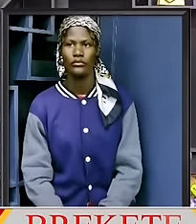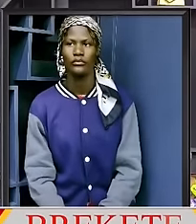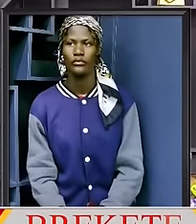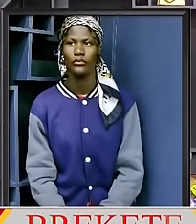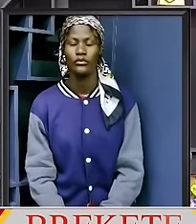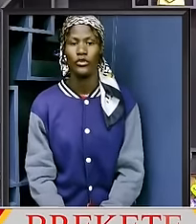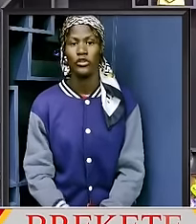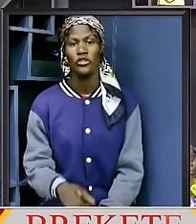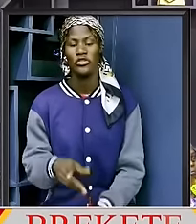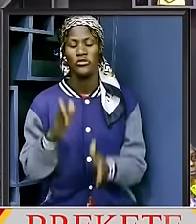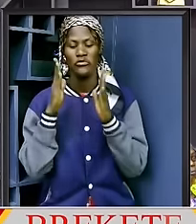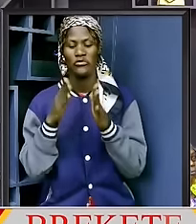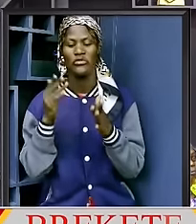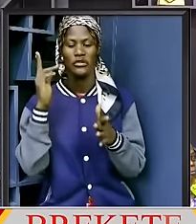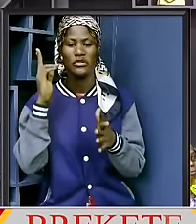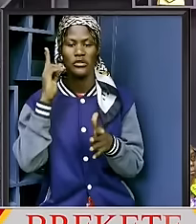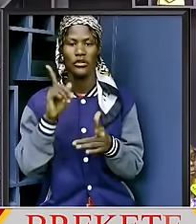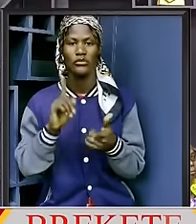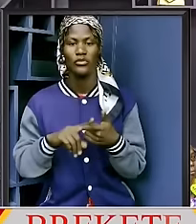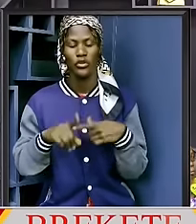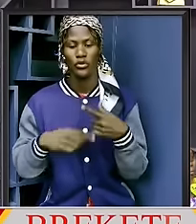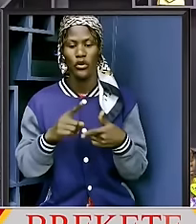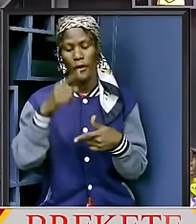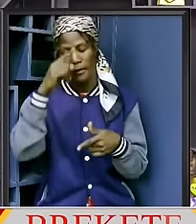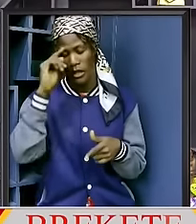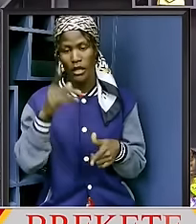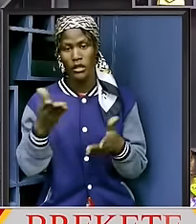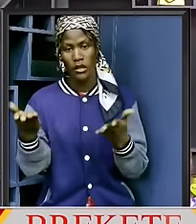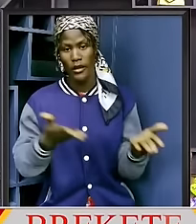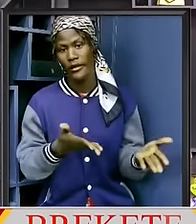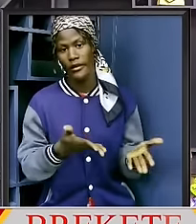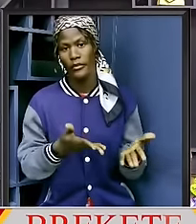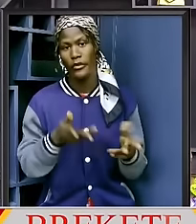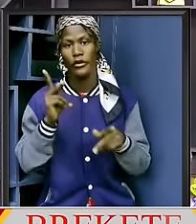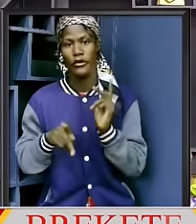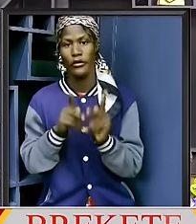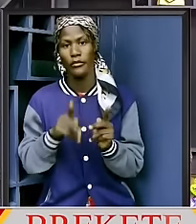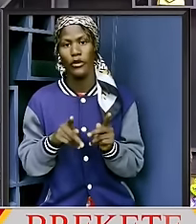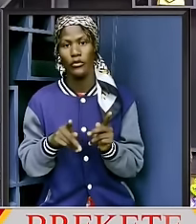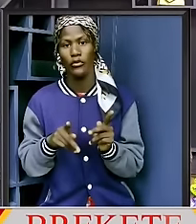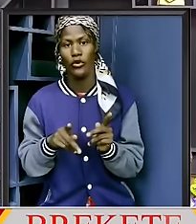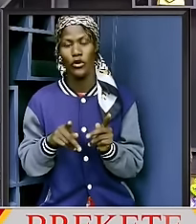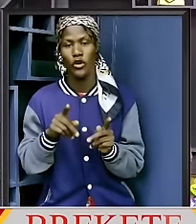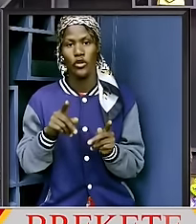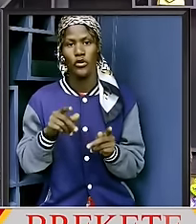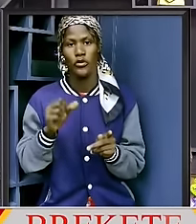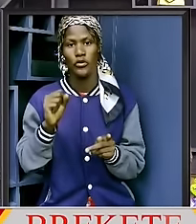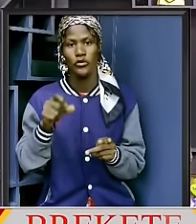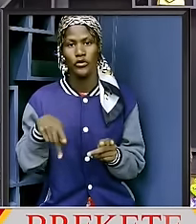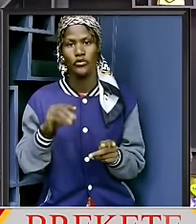You force and make you go because now you bring the people. You sponsor the movement.